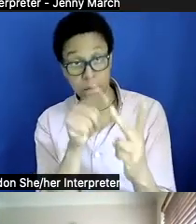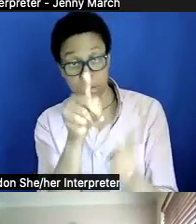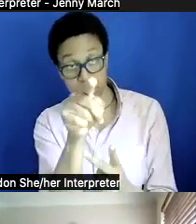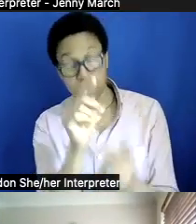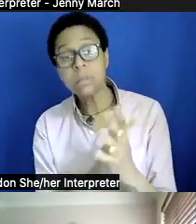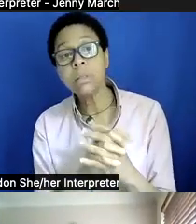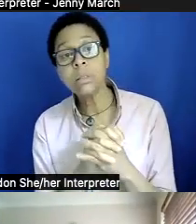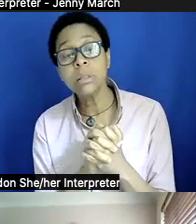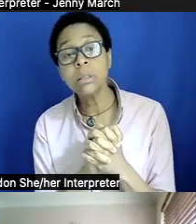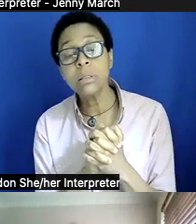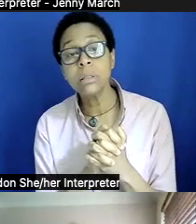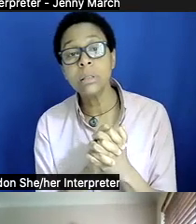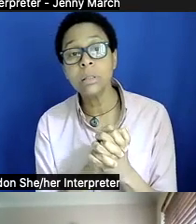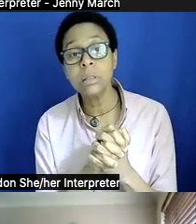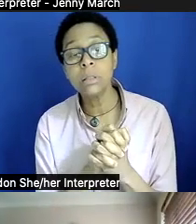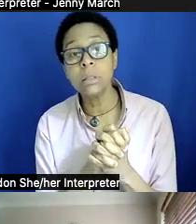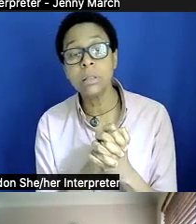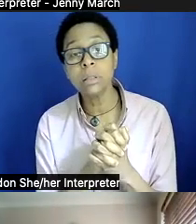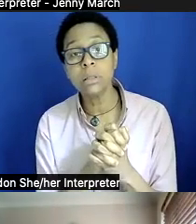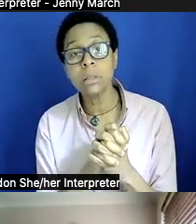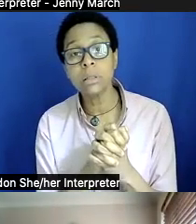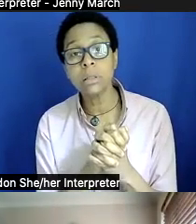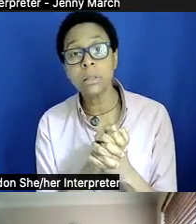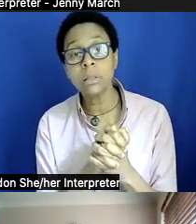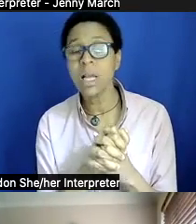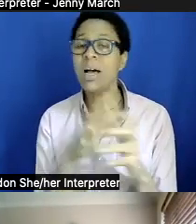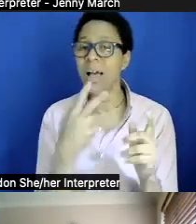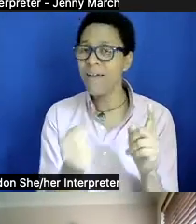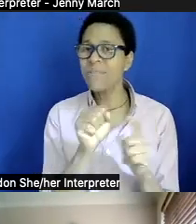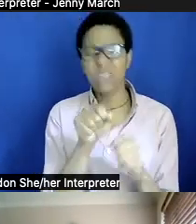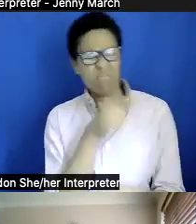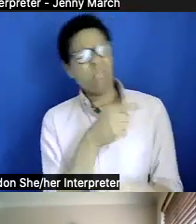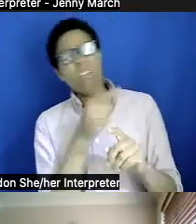So I've got they're just not special, which